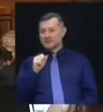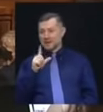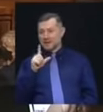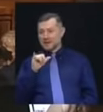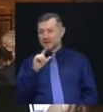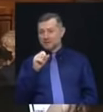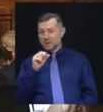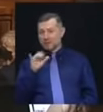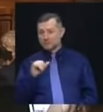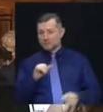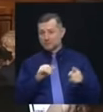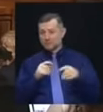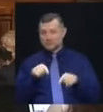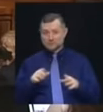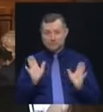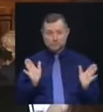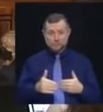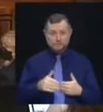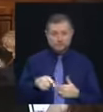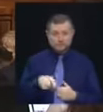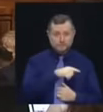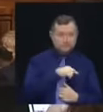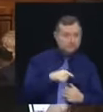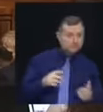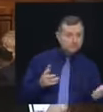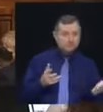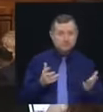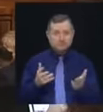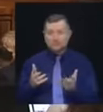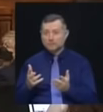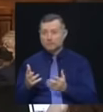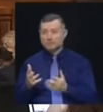that. Dennis.